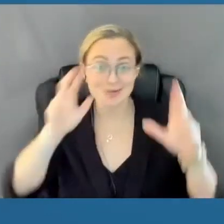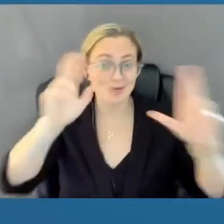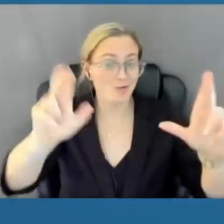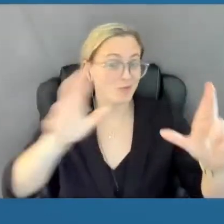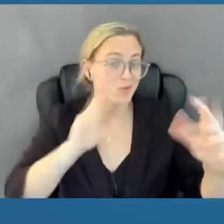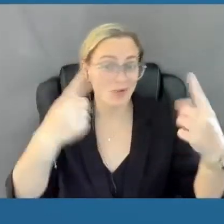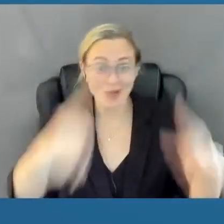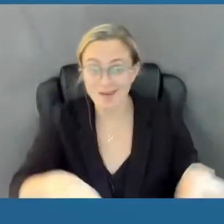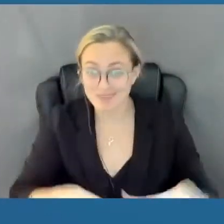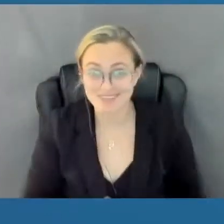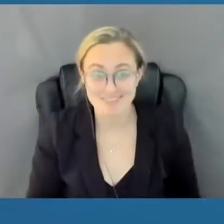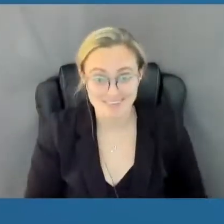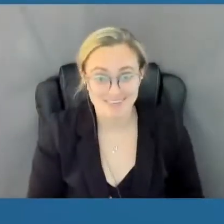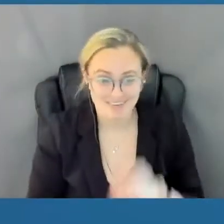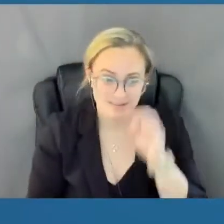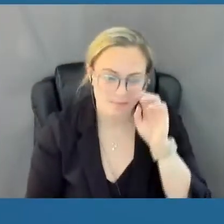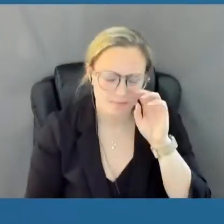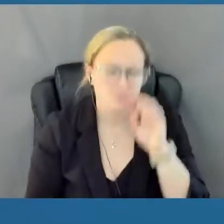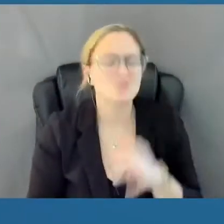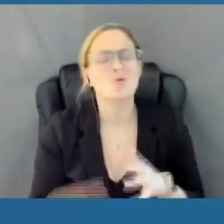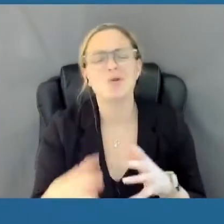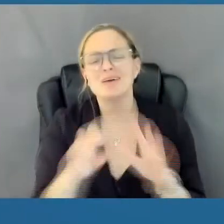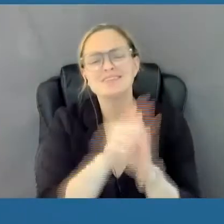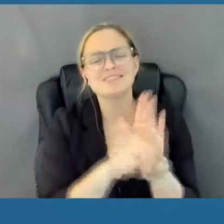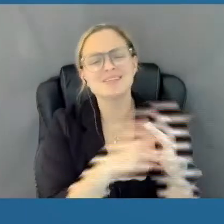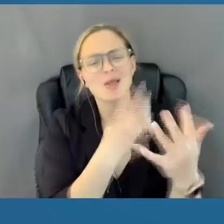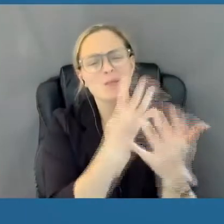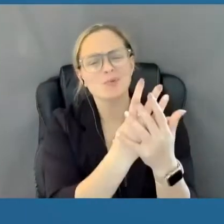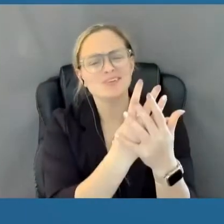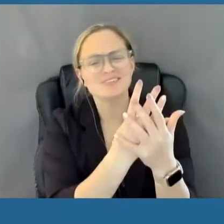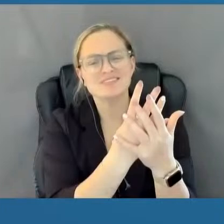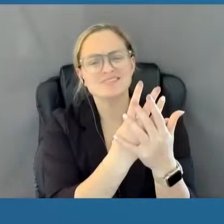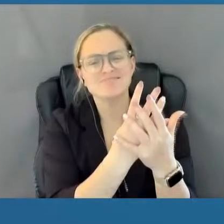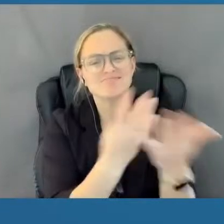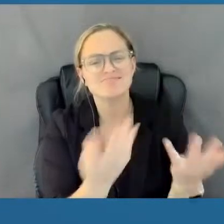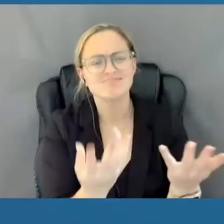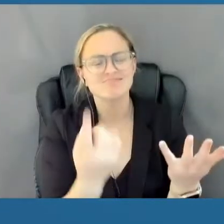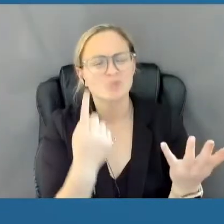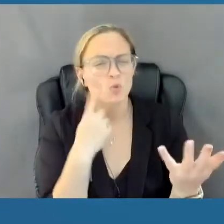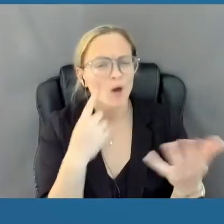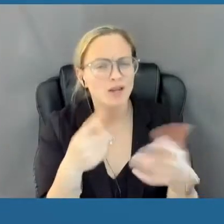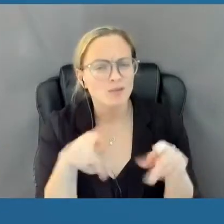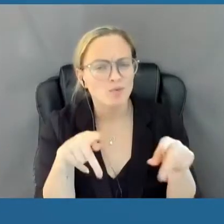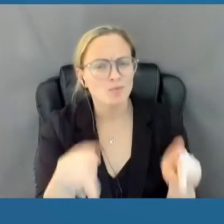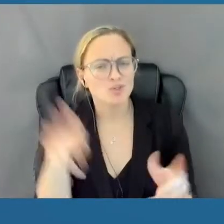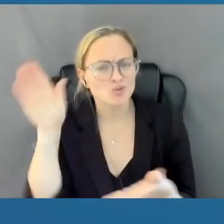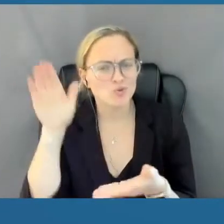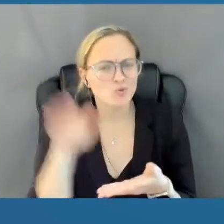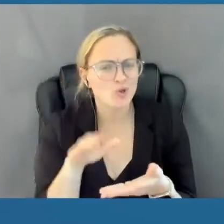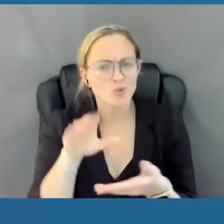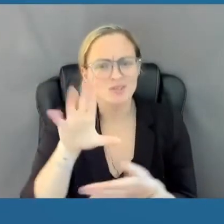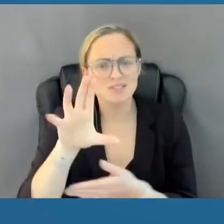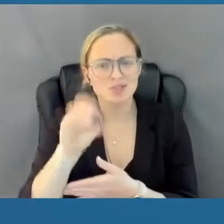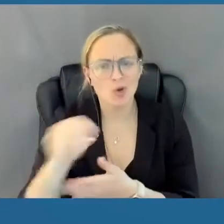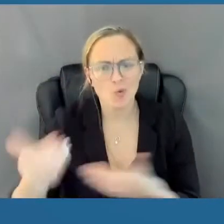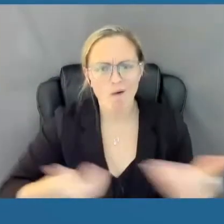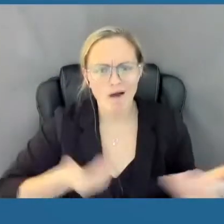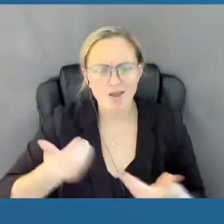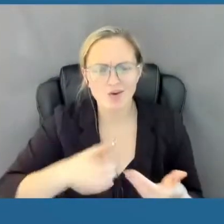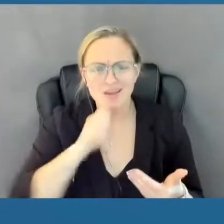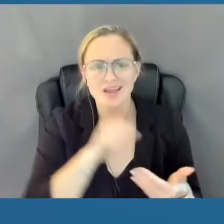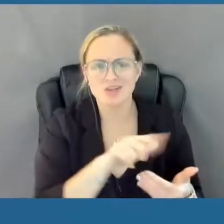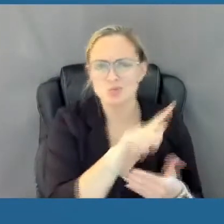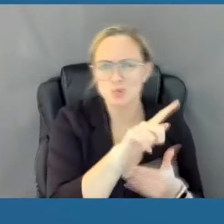Governor, on the subject of the state prisons, I understand that you had at one point sought permission to lower the CO hiring age from 21 to